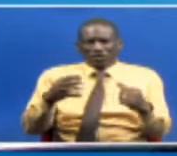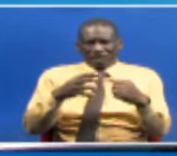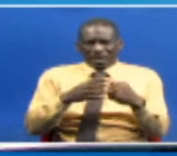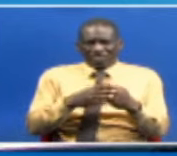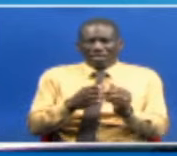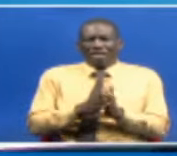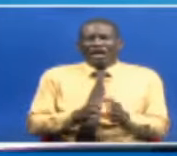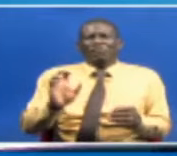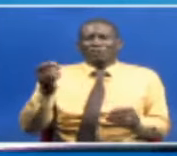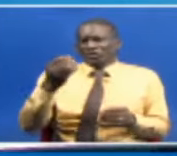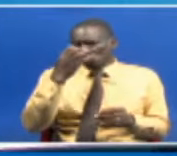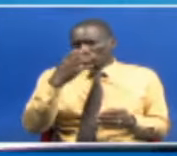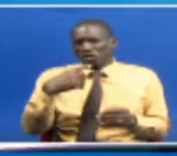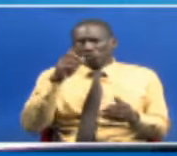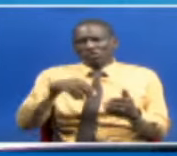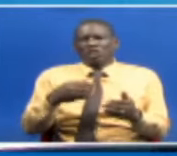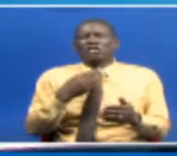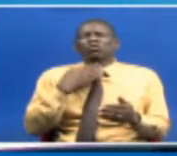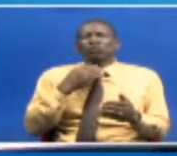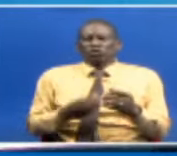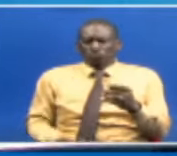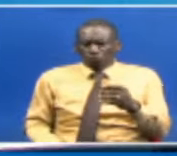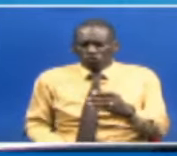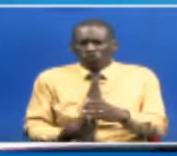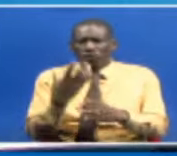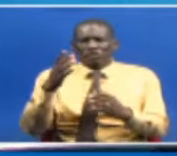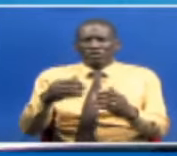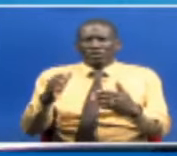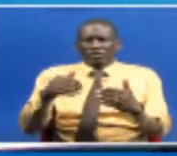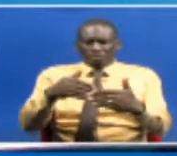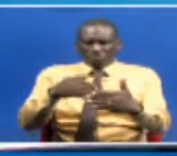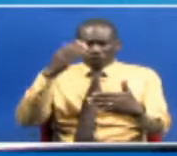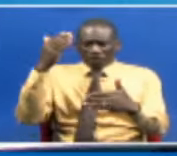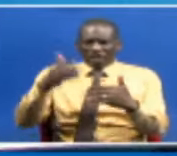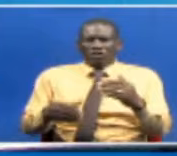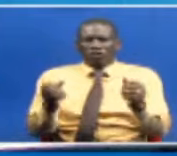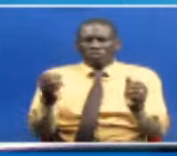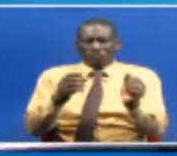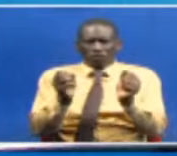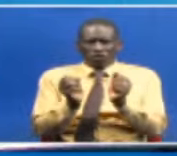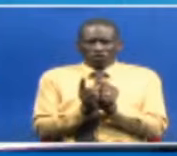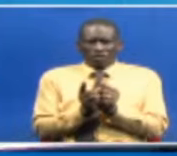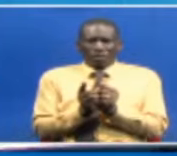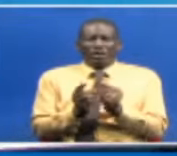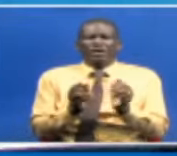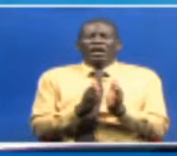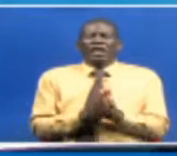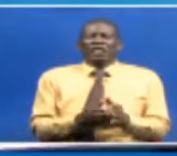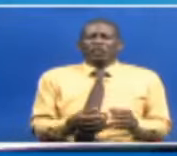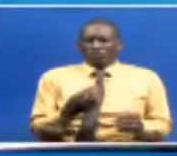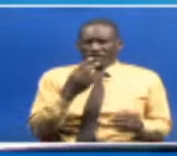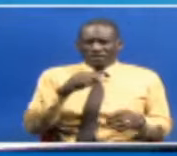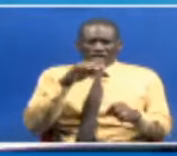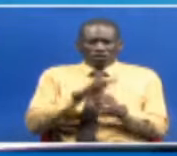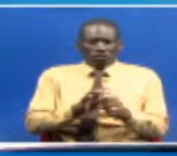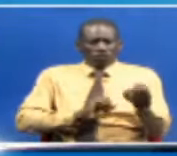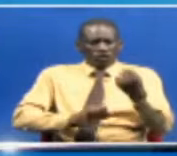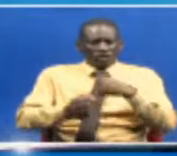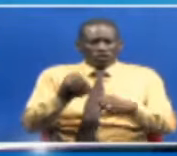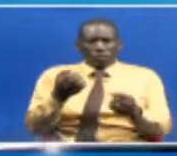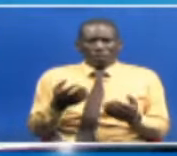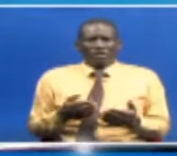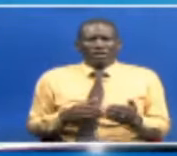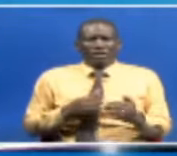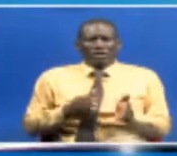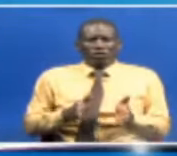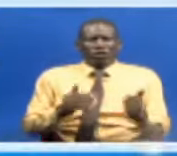wants to do groundbreaking ceremony before end of November. Okay. And you will see a lot of action going